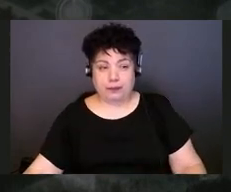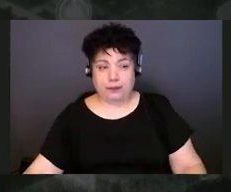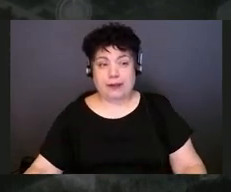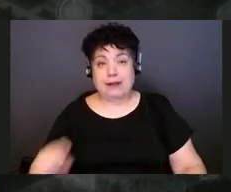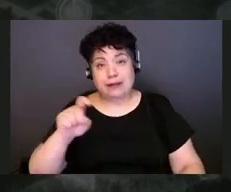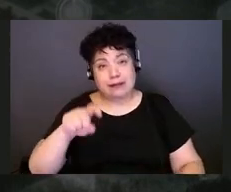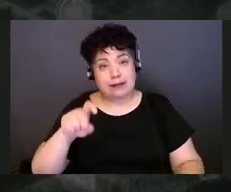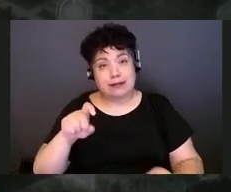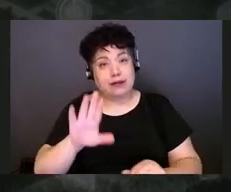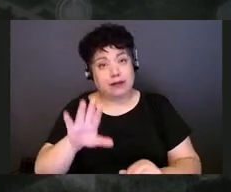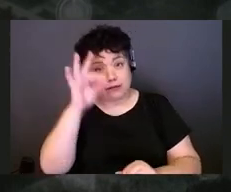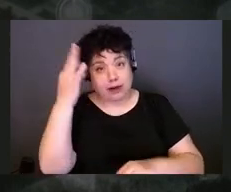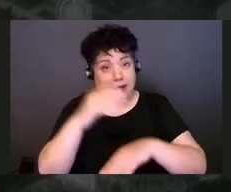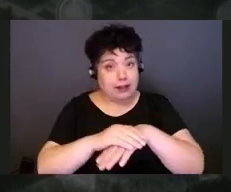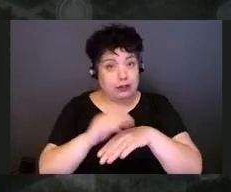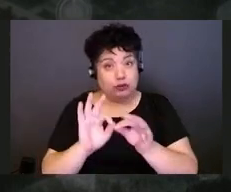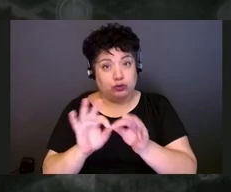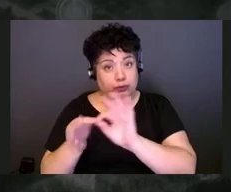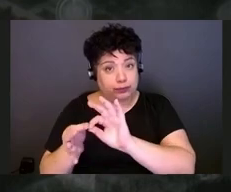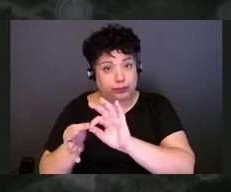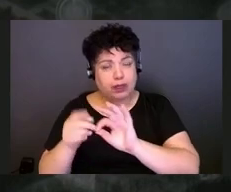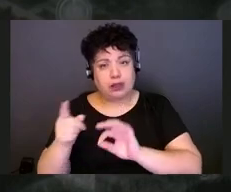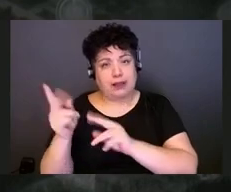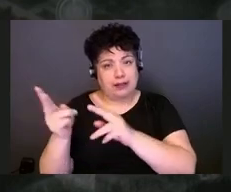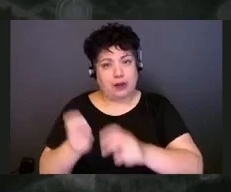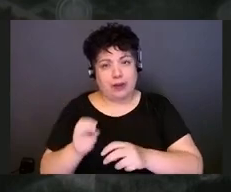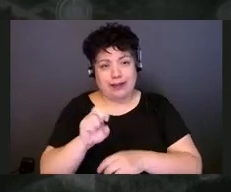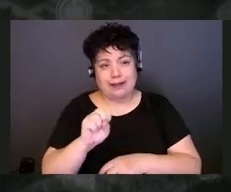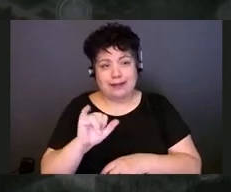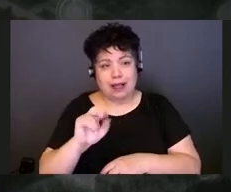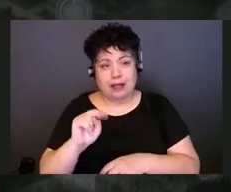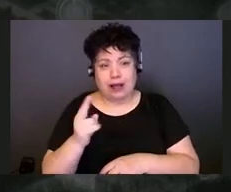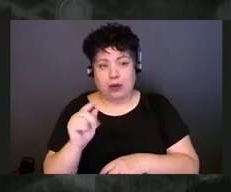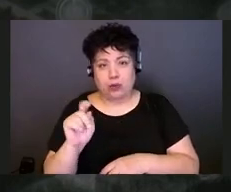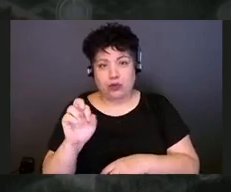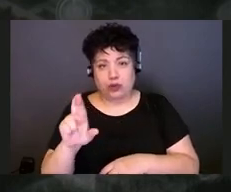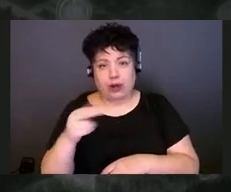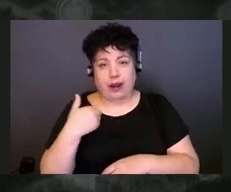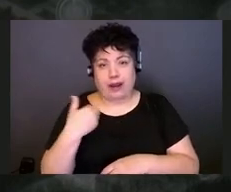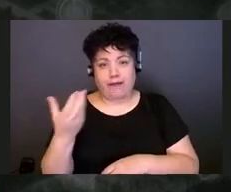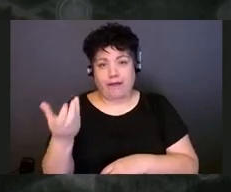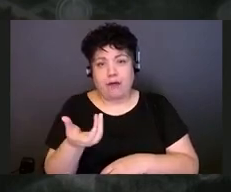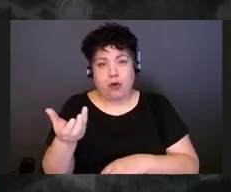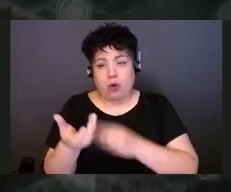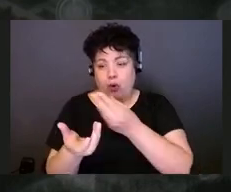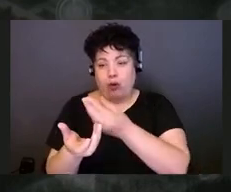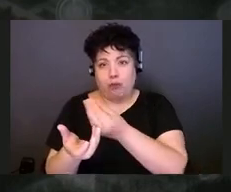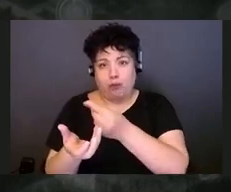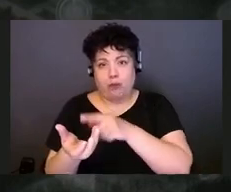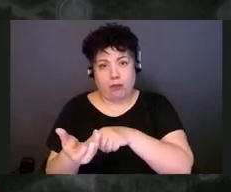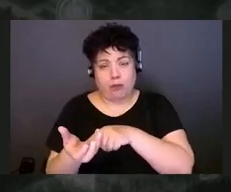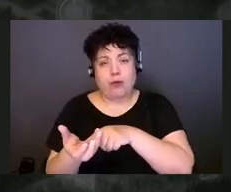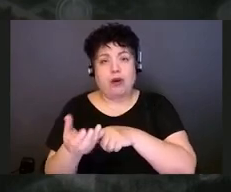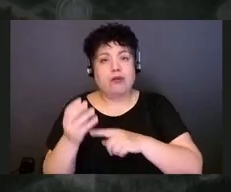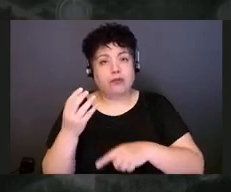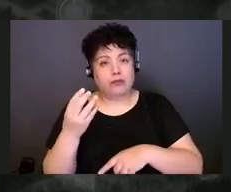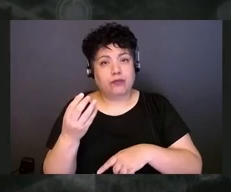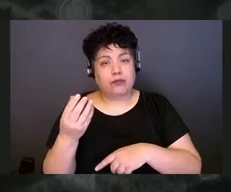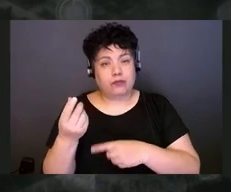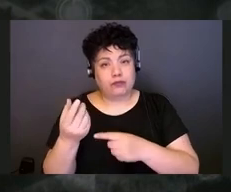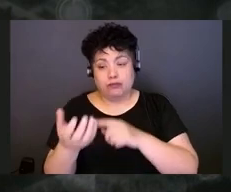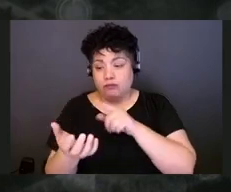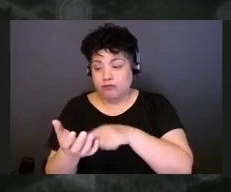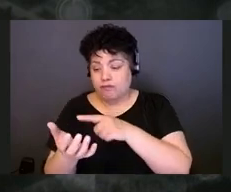interpretation, make sure you've downloaded the Sennheiser Mobile Connect application on your phone. Open